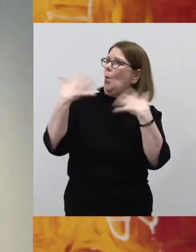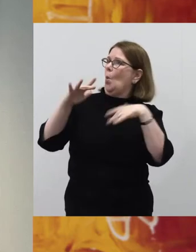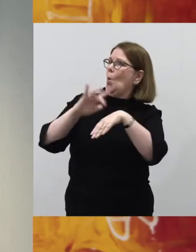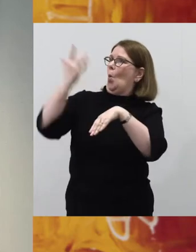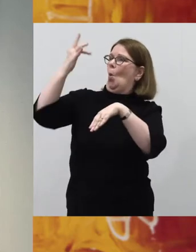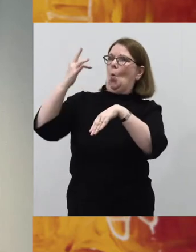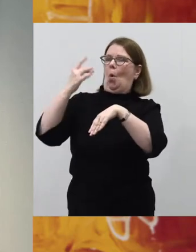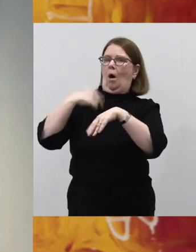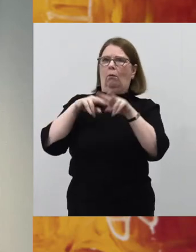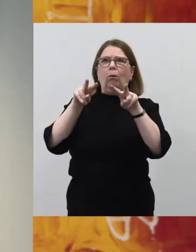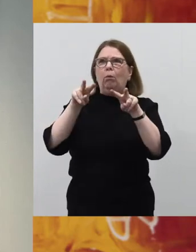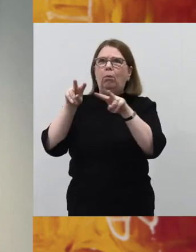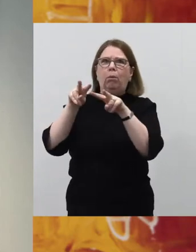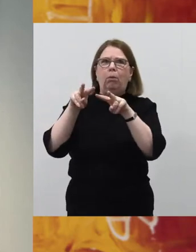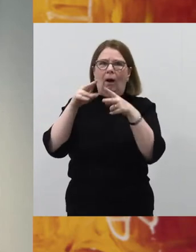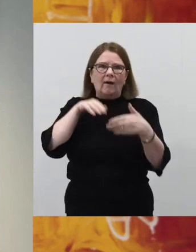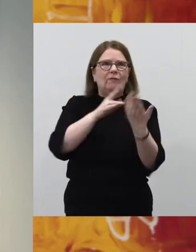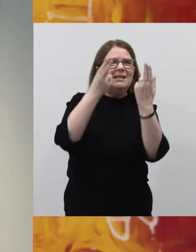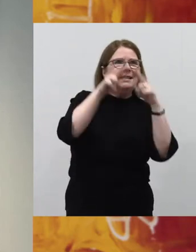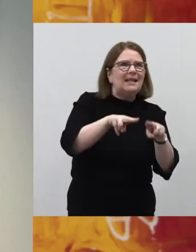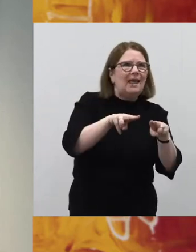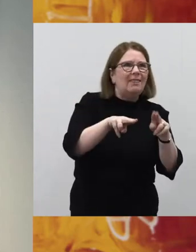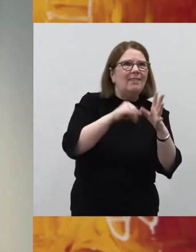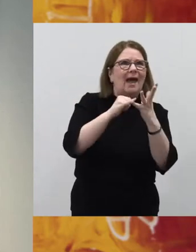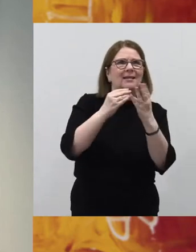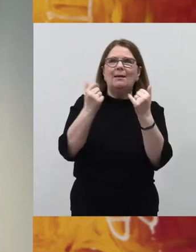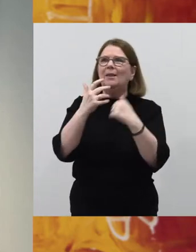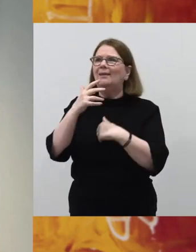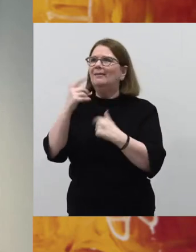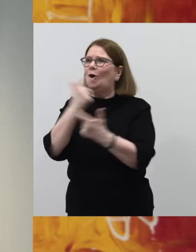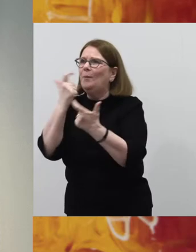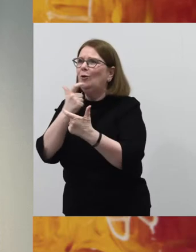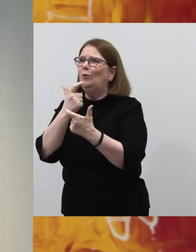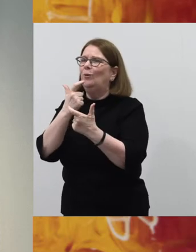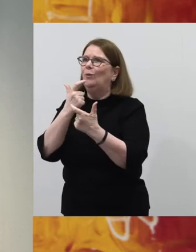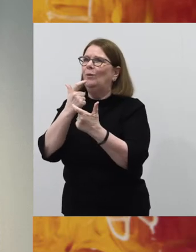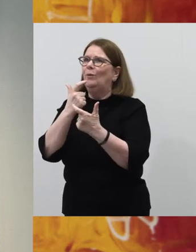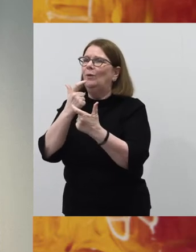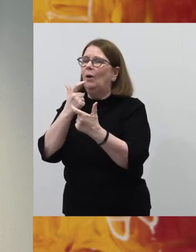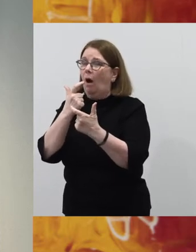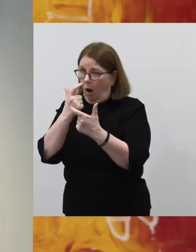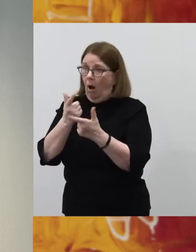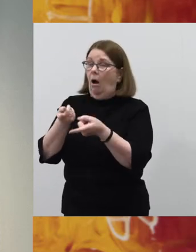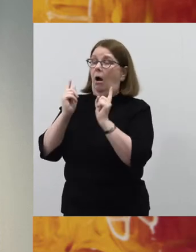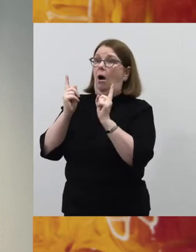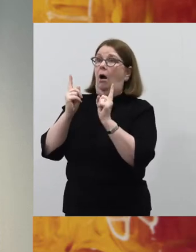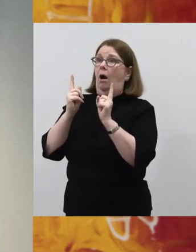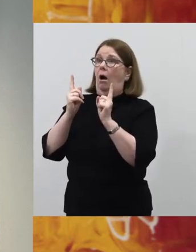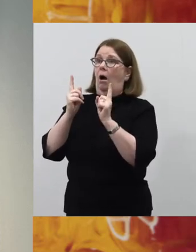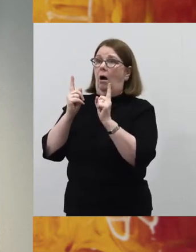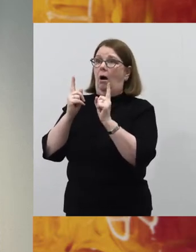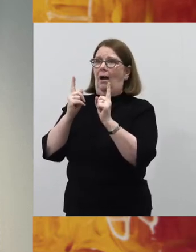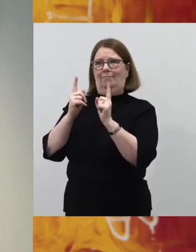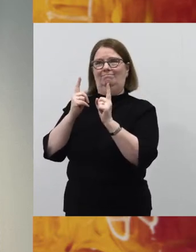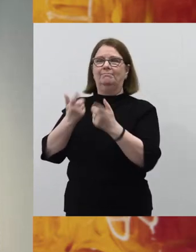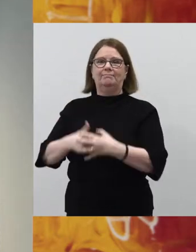of infinite darkness as symbolic of an endless process of forming and dissolving, of becoming.